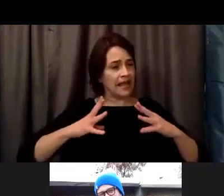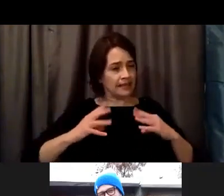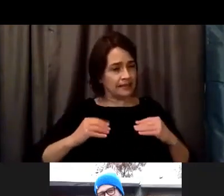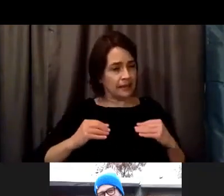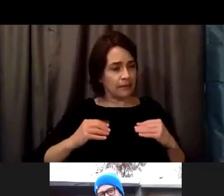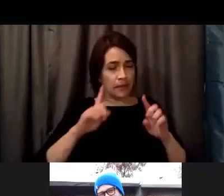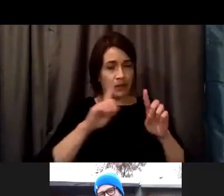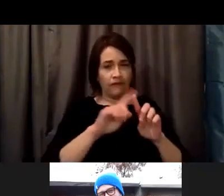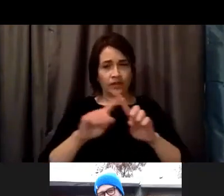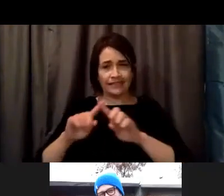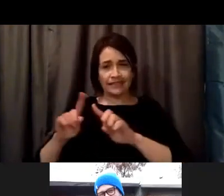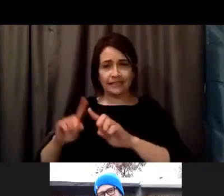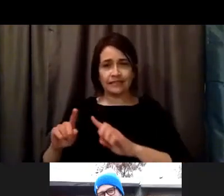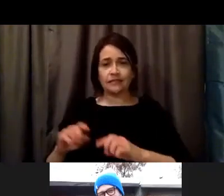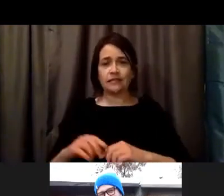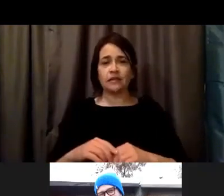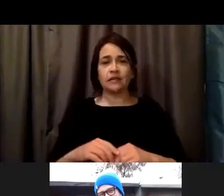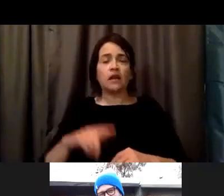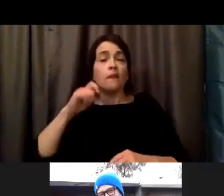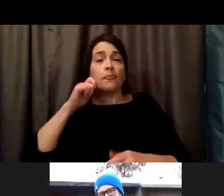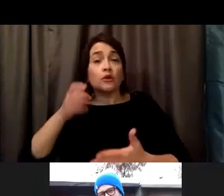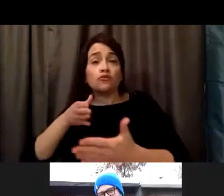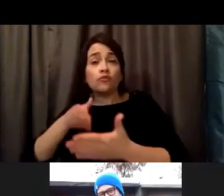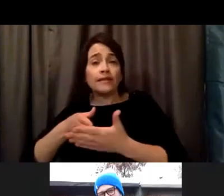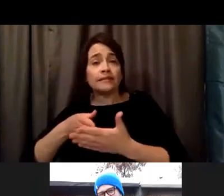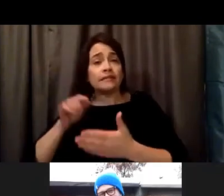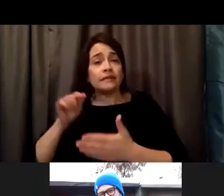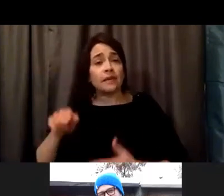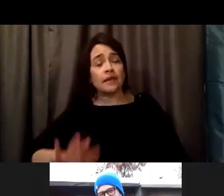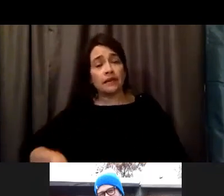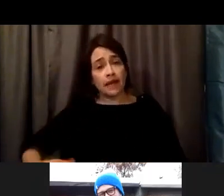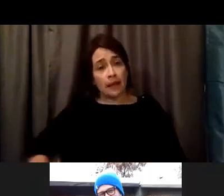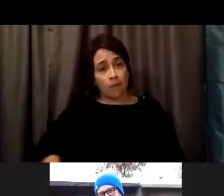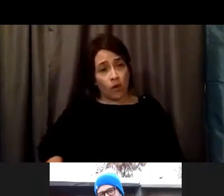too. There's racism, there's discrimination, there's